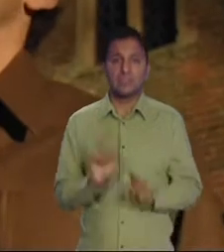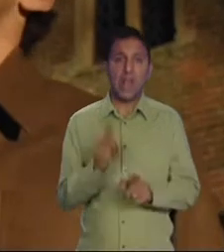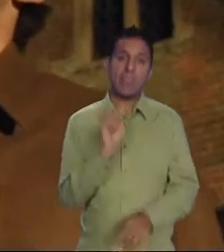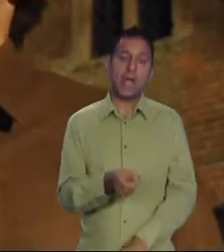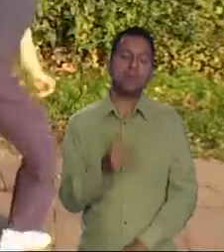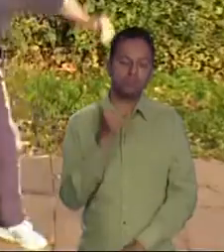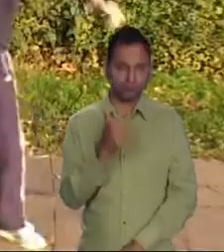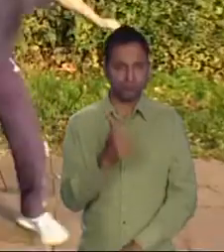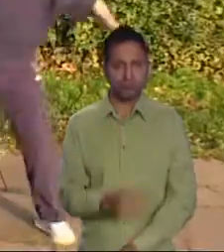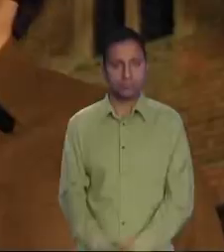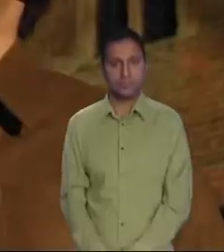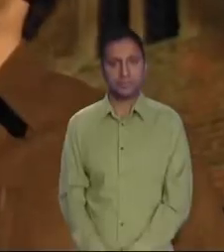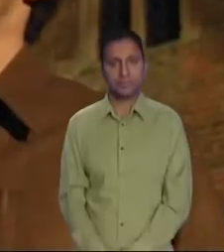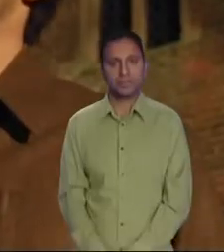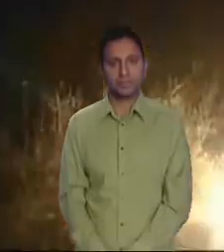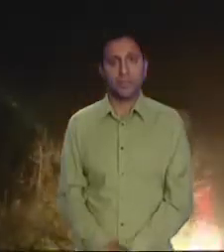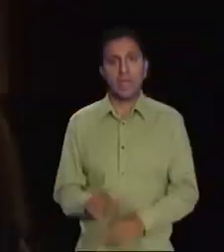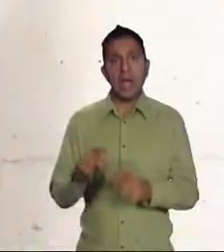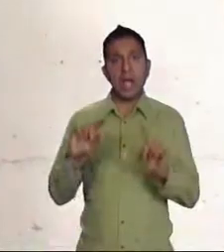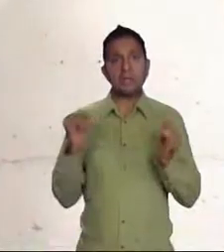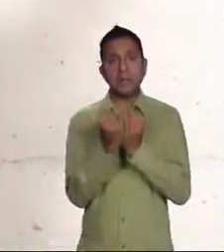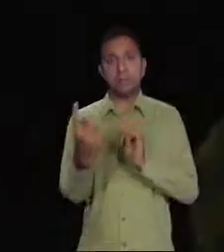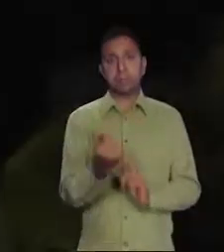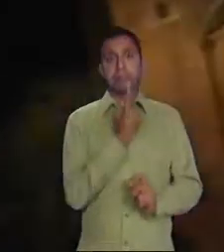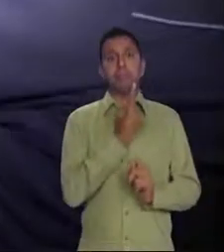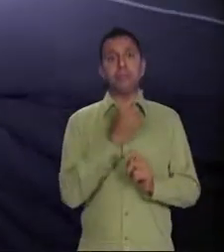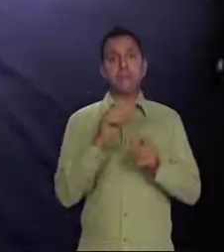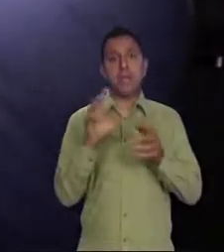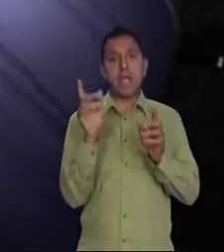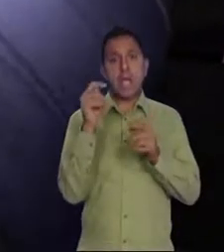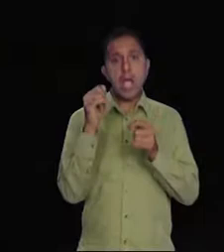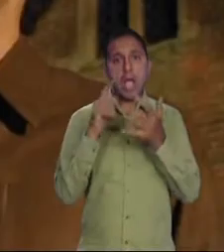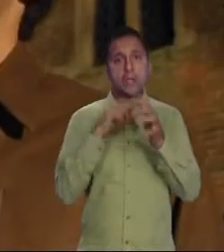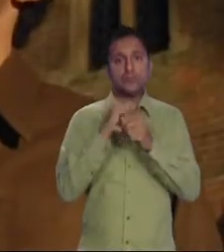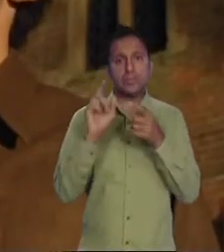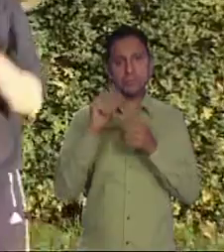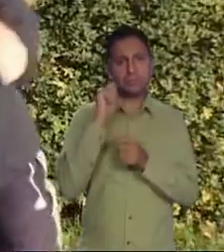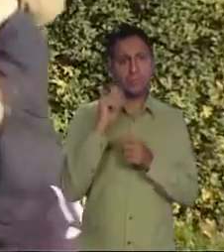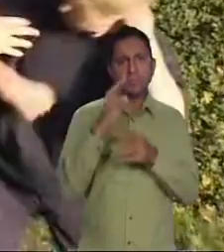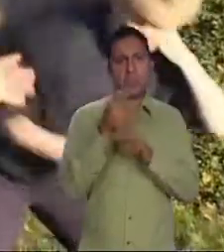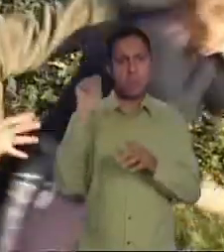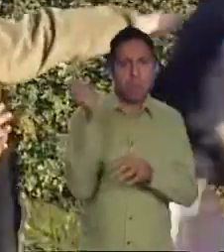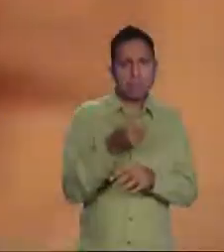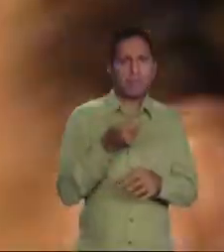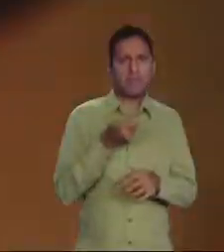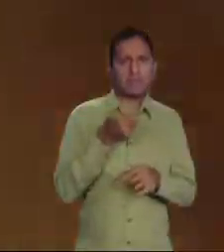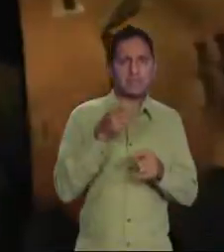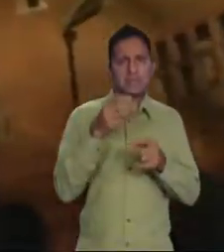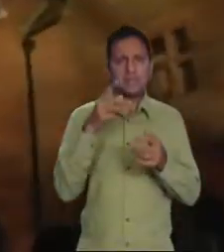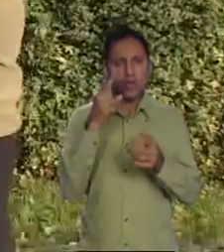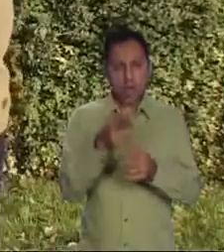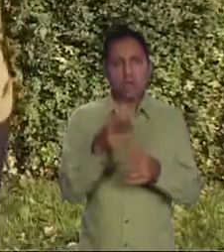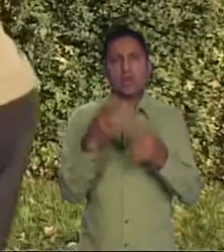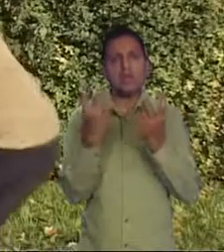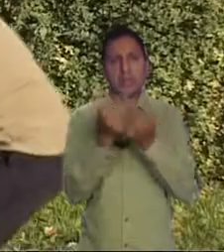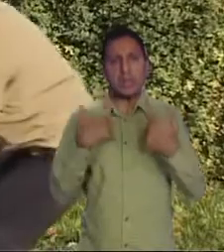When an assailant confronts an agent with an edge weapon or a gun, he needs to be able to defend himself. Husband and wife team Alwyn and Sue Dixon teach